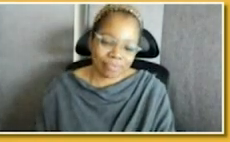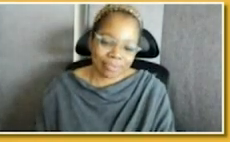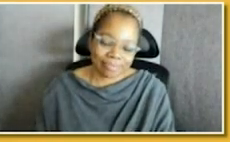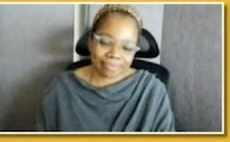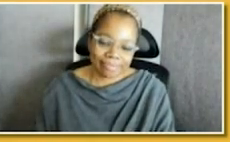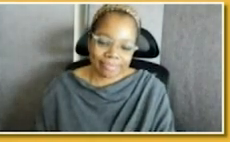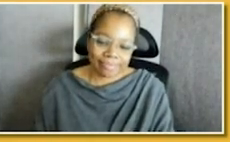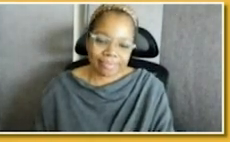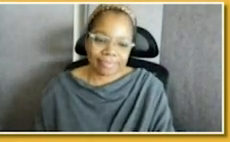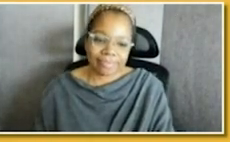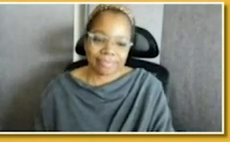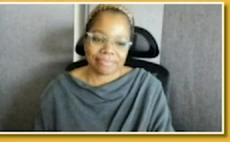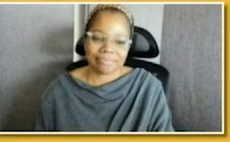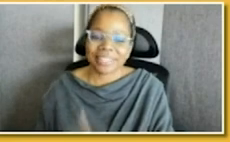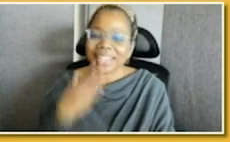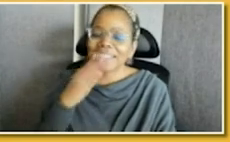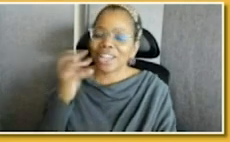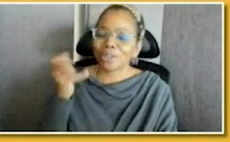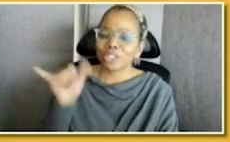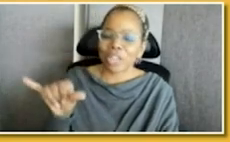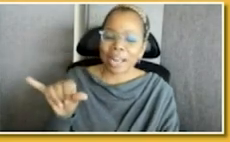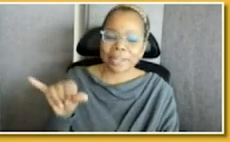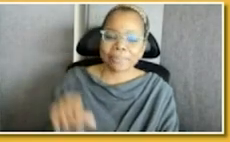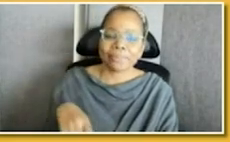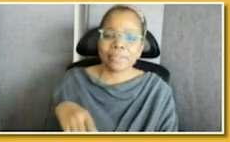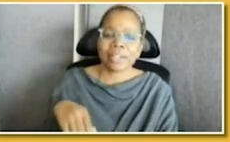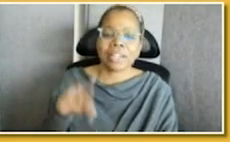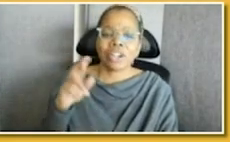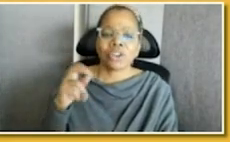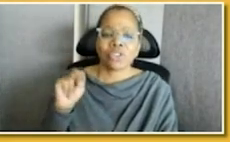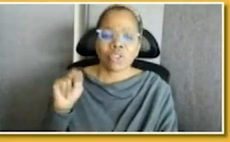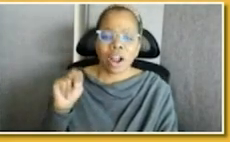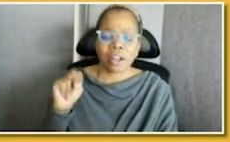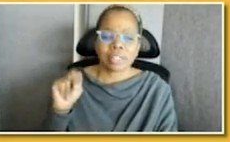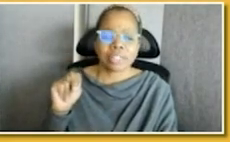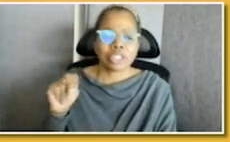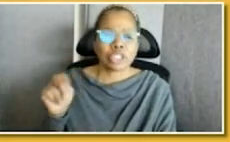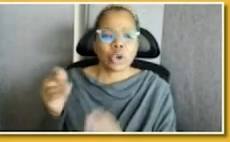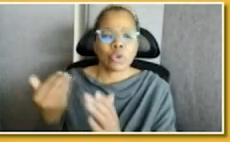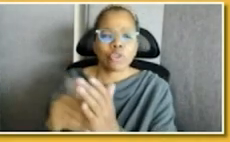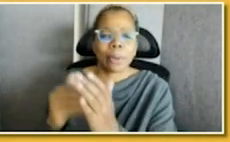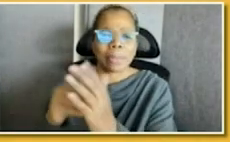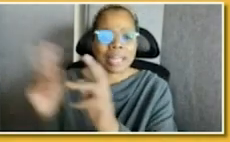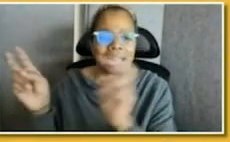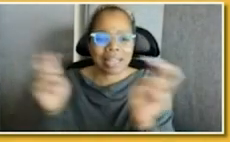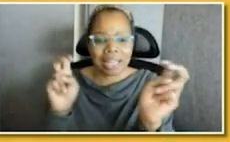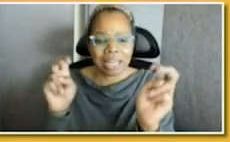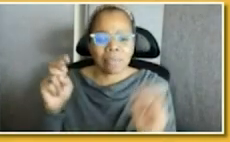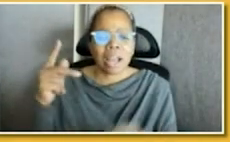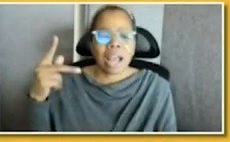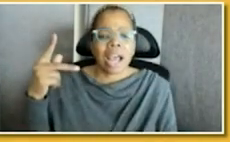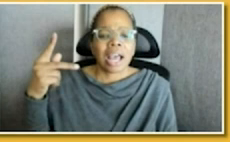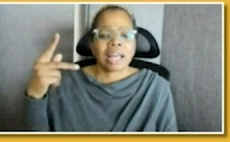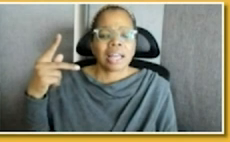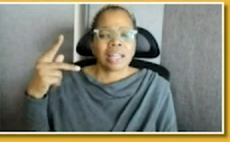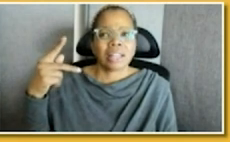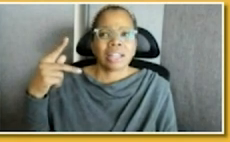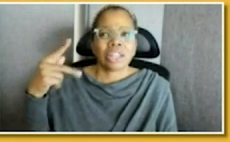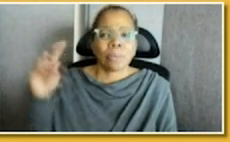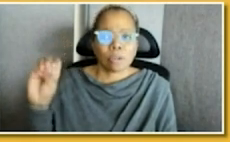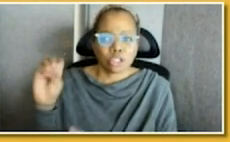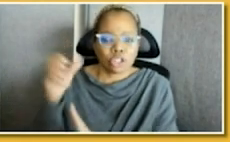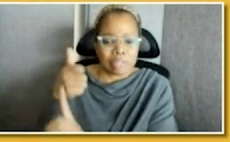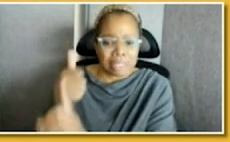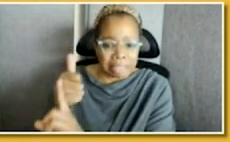Thanks, Jay. And Ron, sort of repeating this theme of the Postal Service itself, it seems like colleagues have sort of